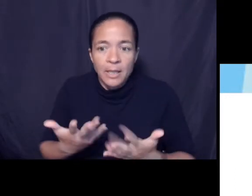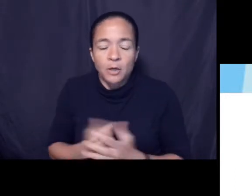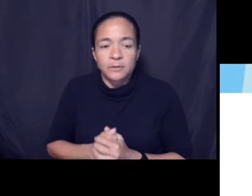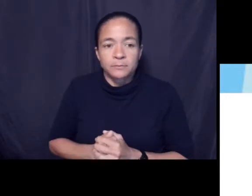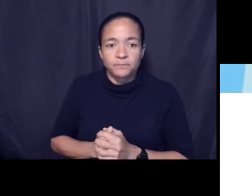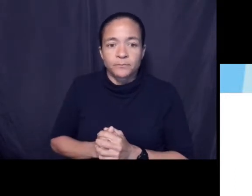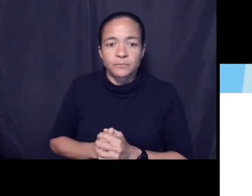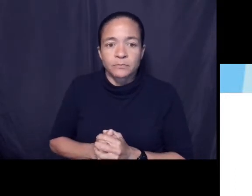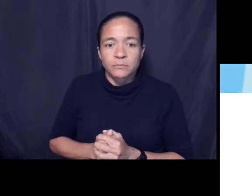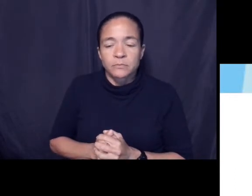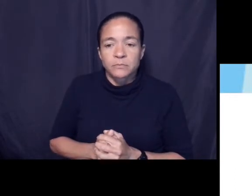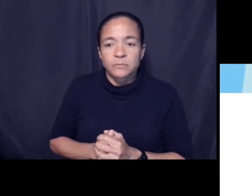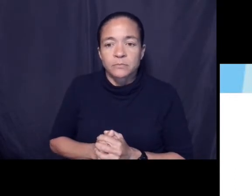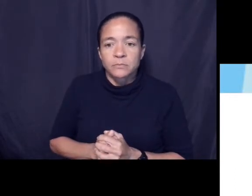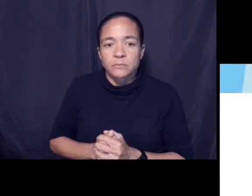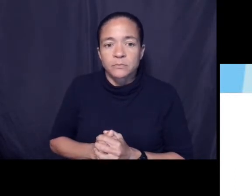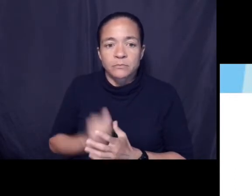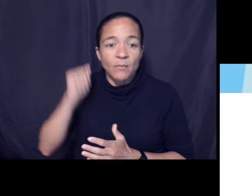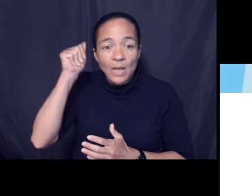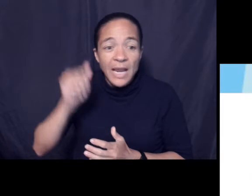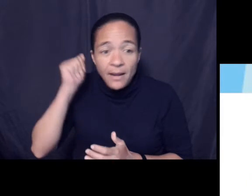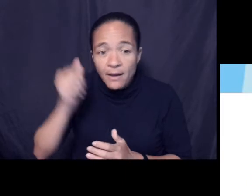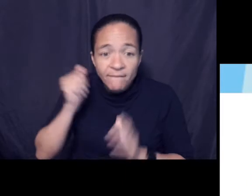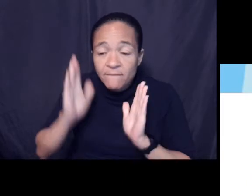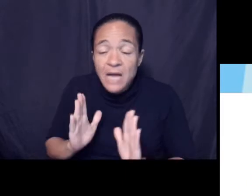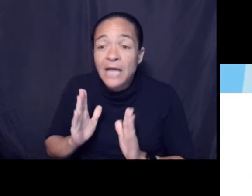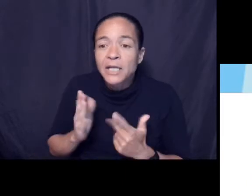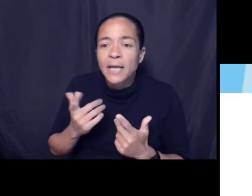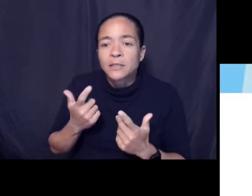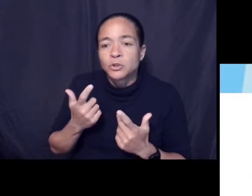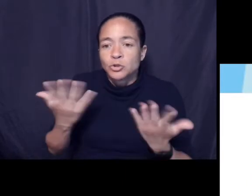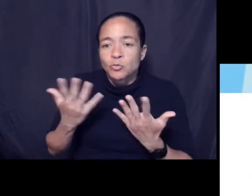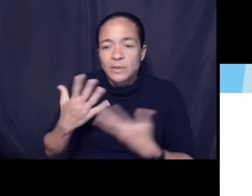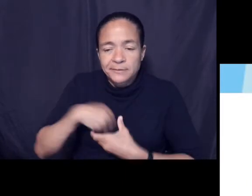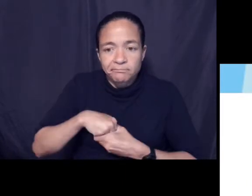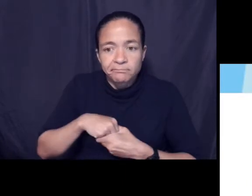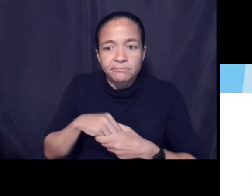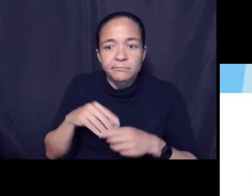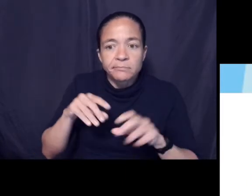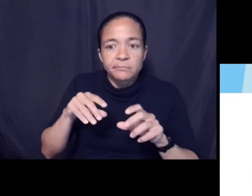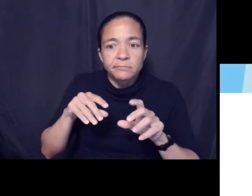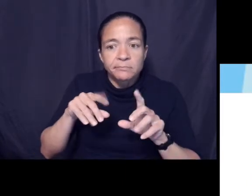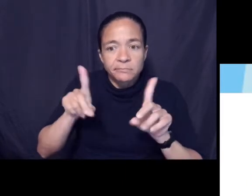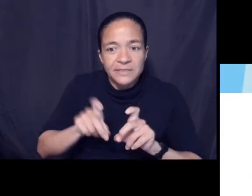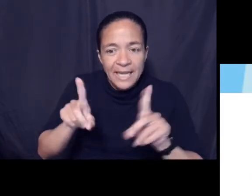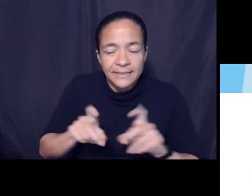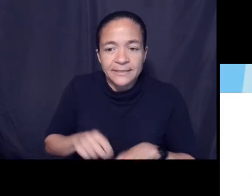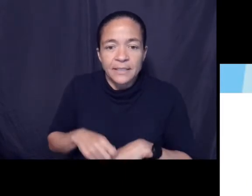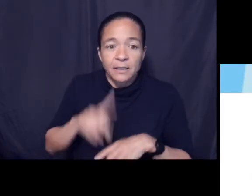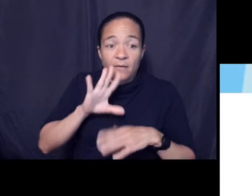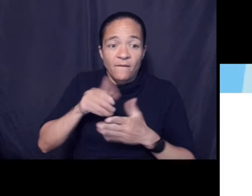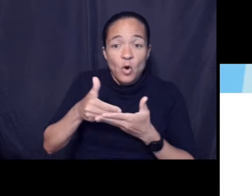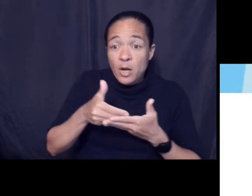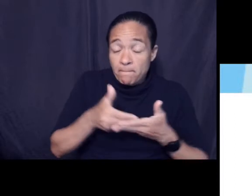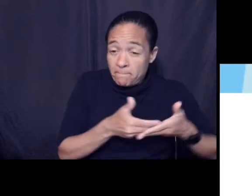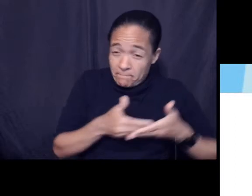So for audiologists, the components of an evaluation for infants should include a